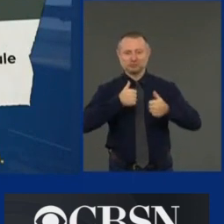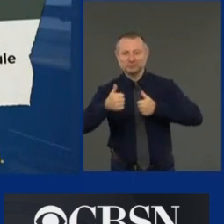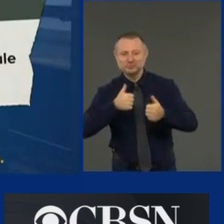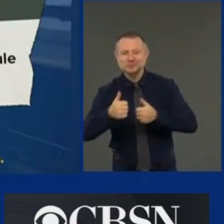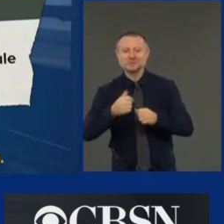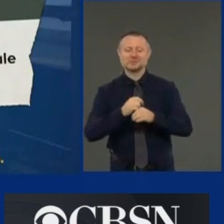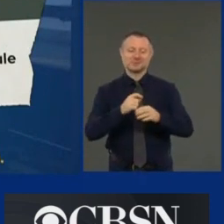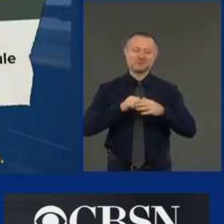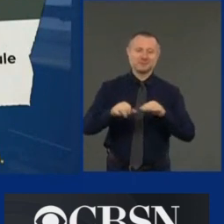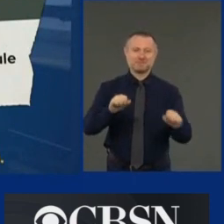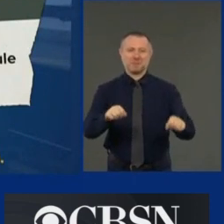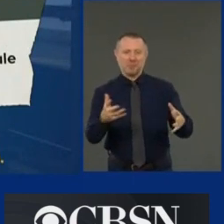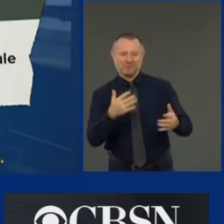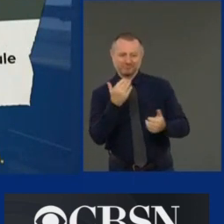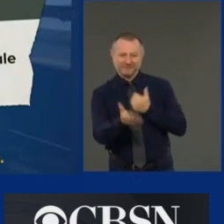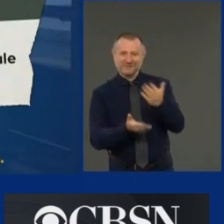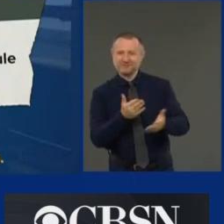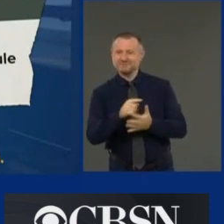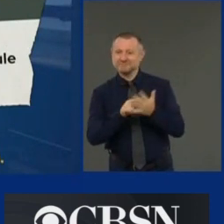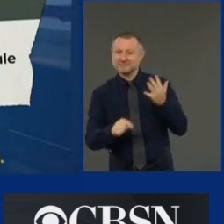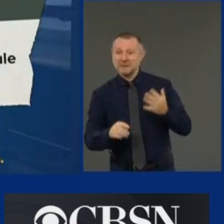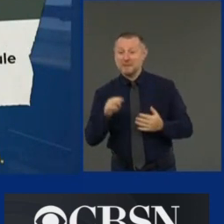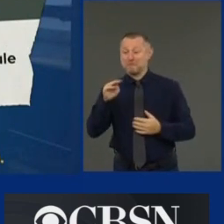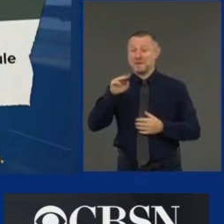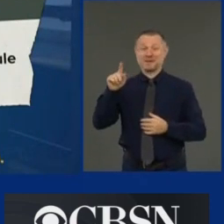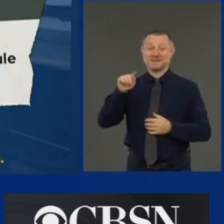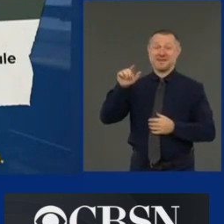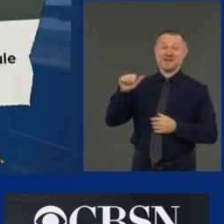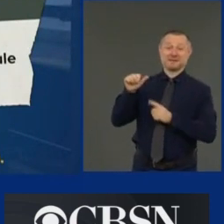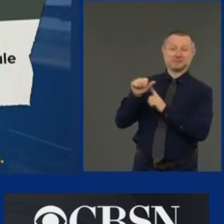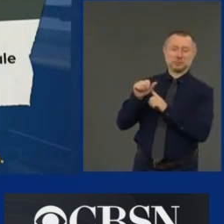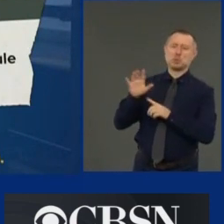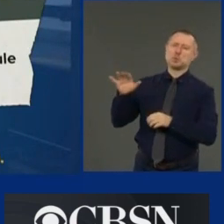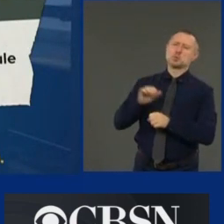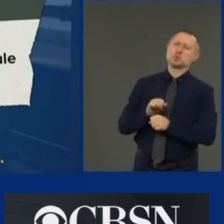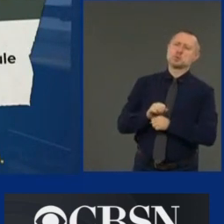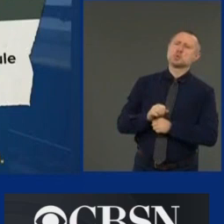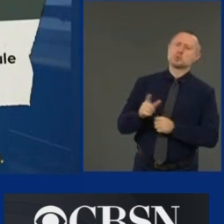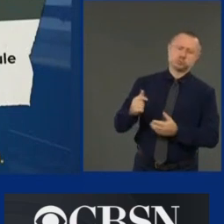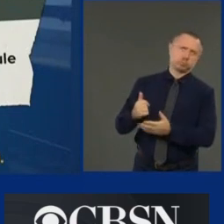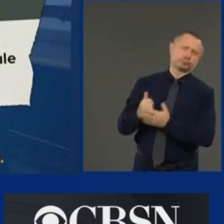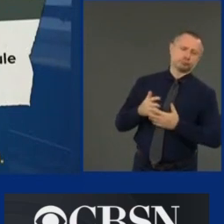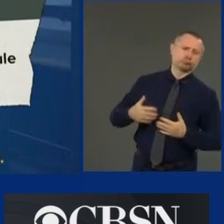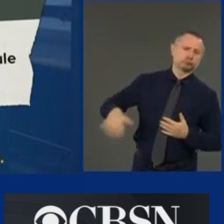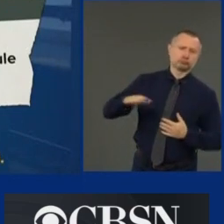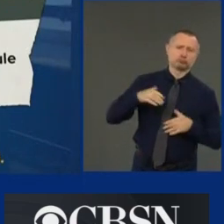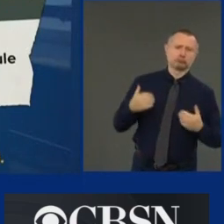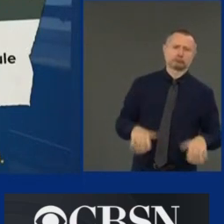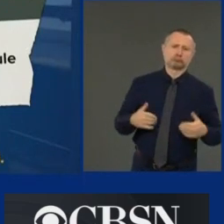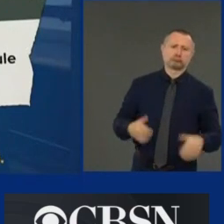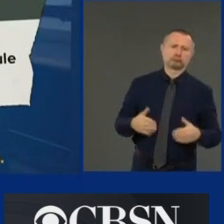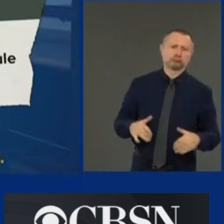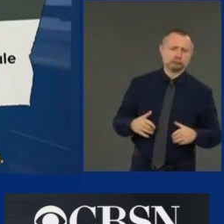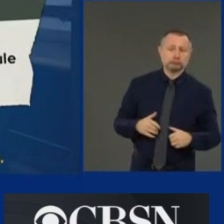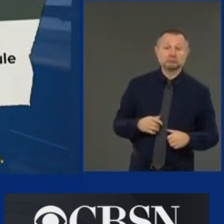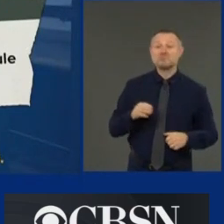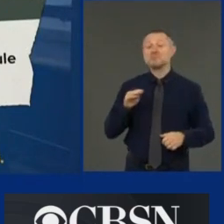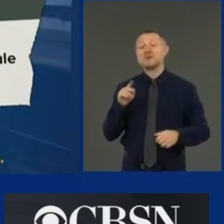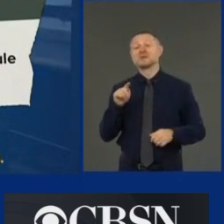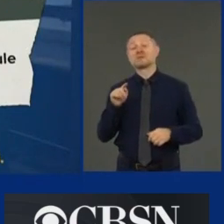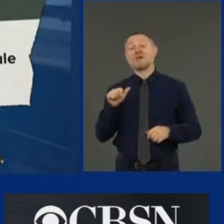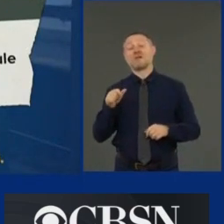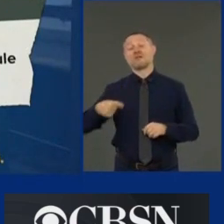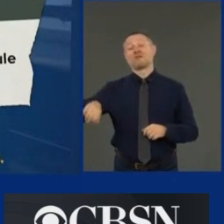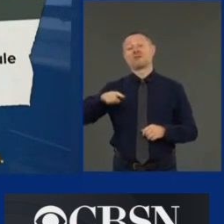And the MTA doing what it did is part of that. It's not that the MTA slowed down during the COVID crisis.